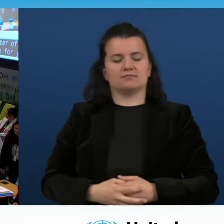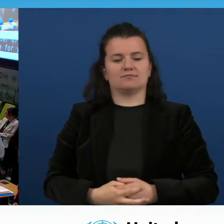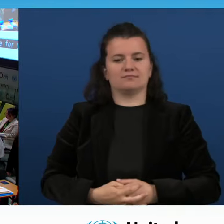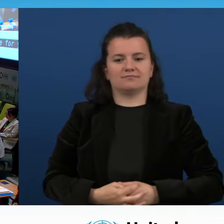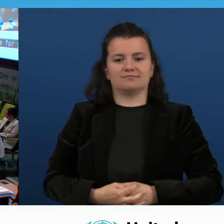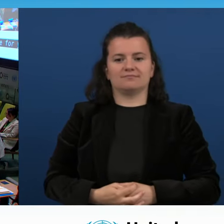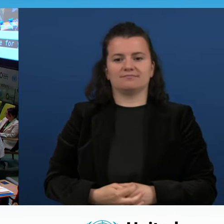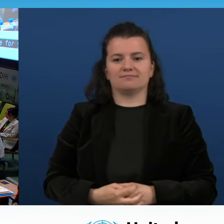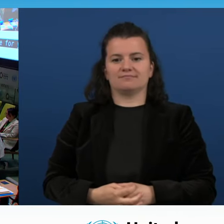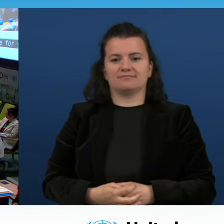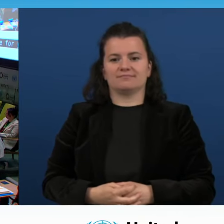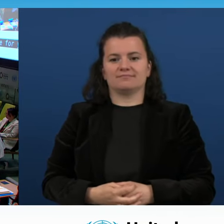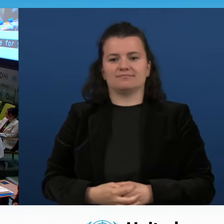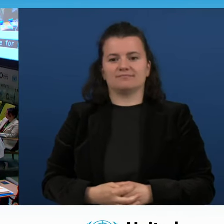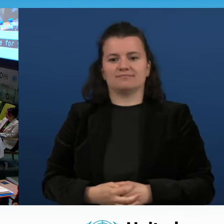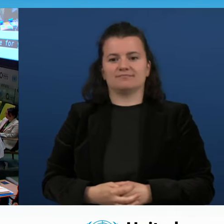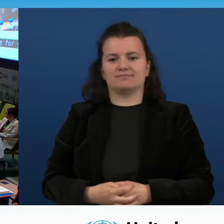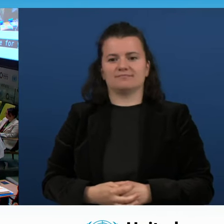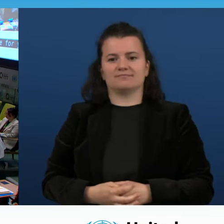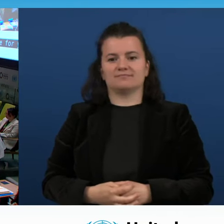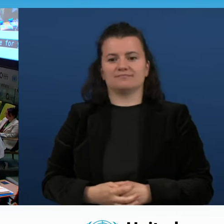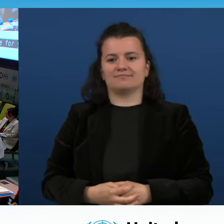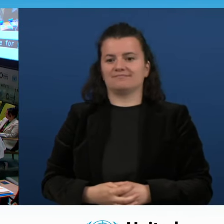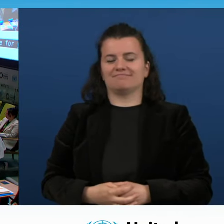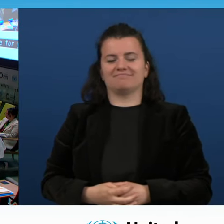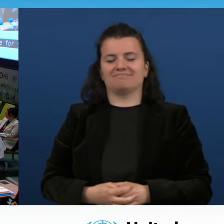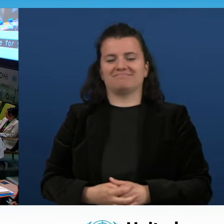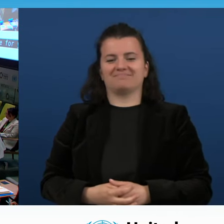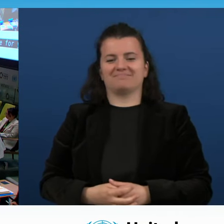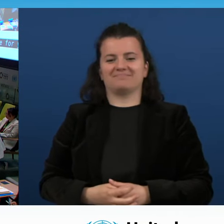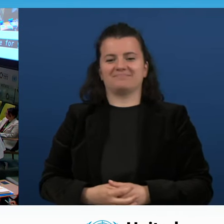Buenos dias. Good morning.